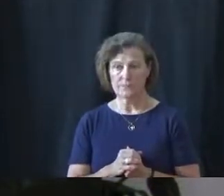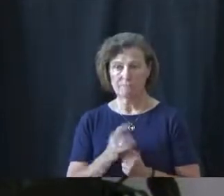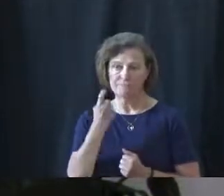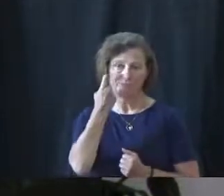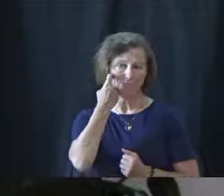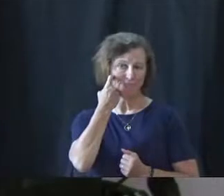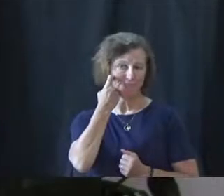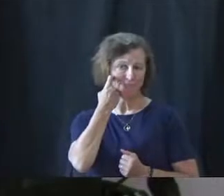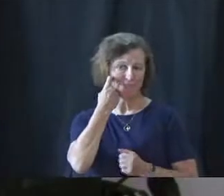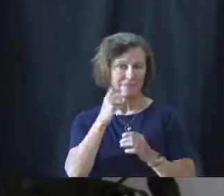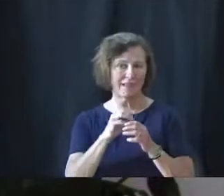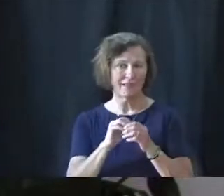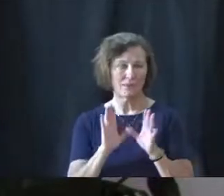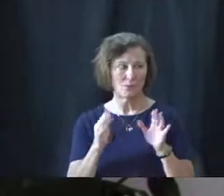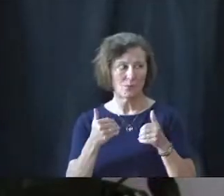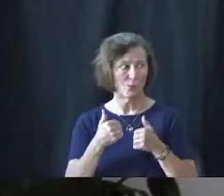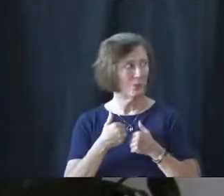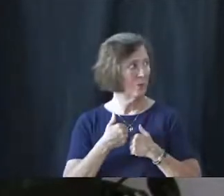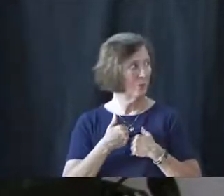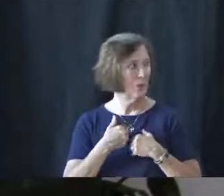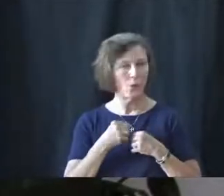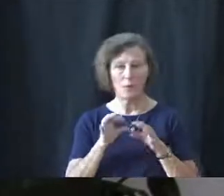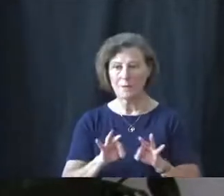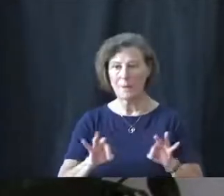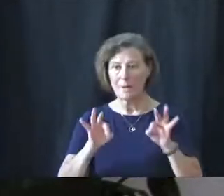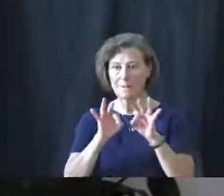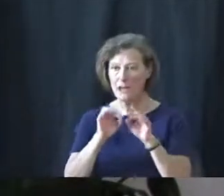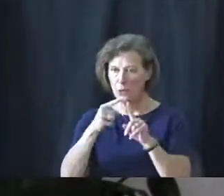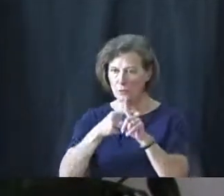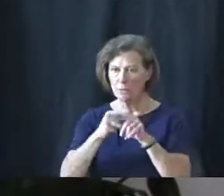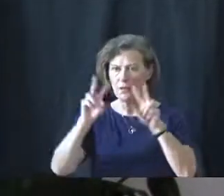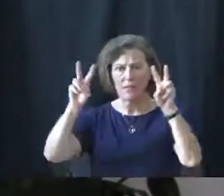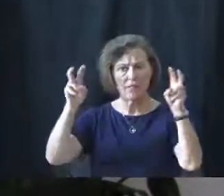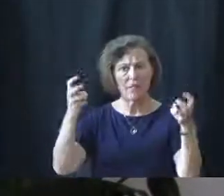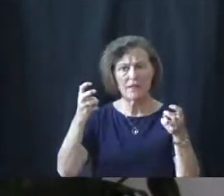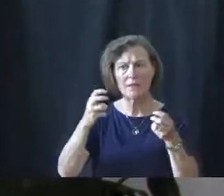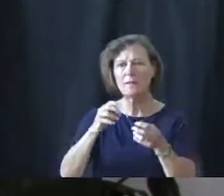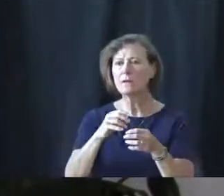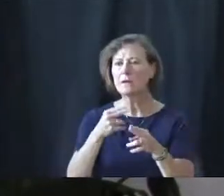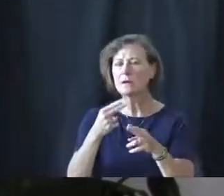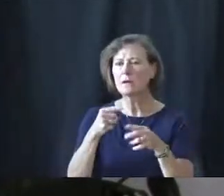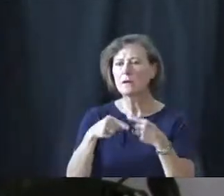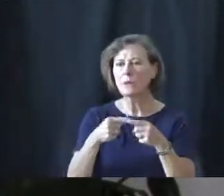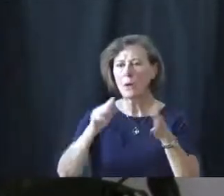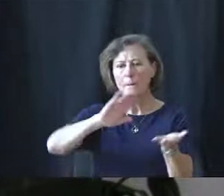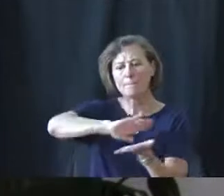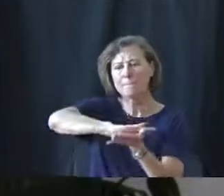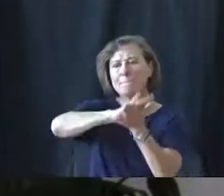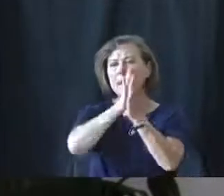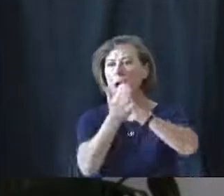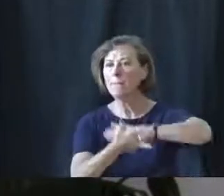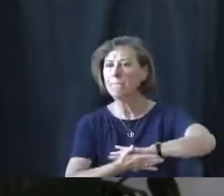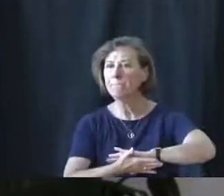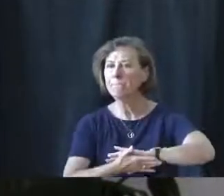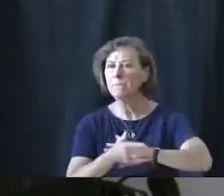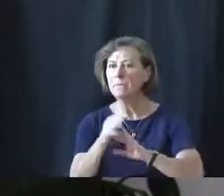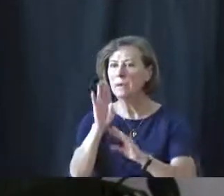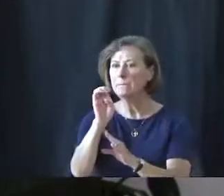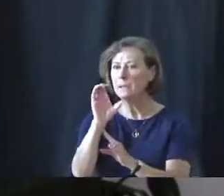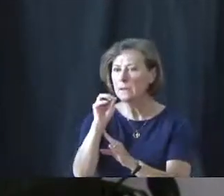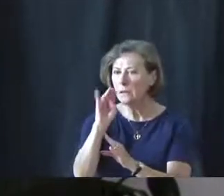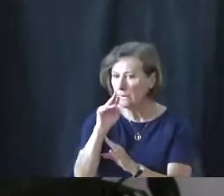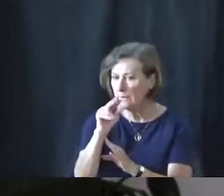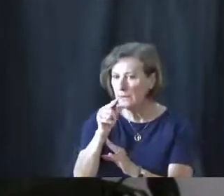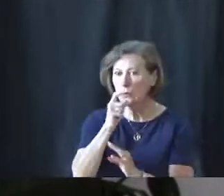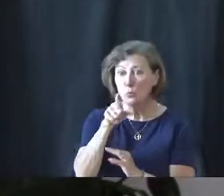Recently, in Soul Matters Month, the theme was about becoming. Becoming who you are, becoming who you